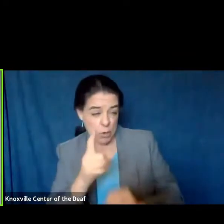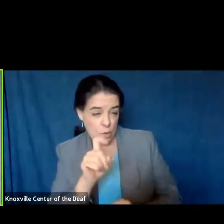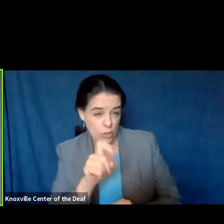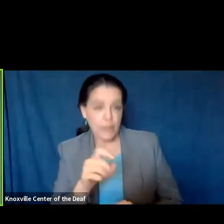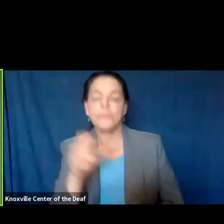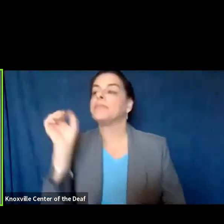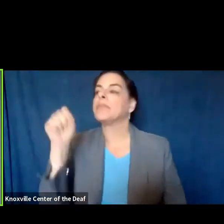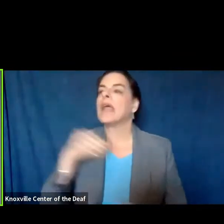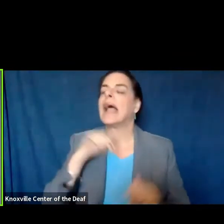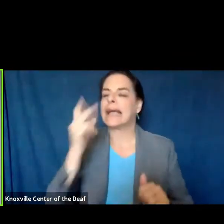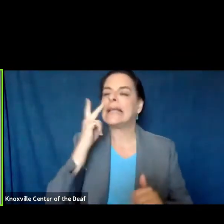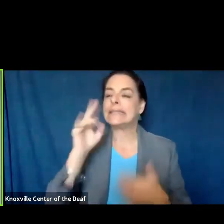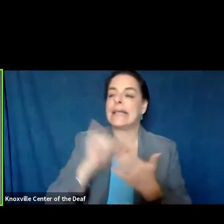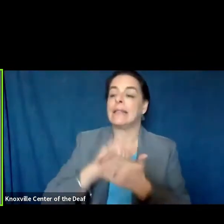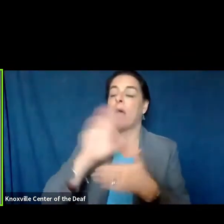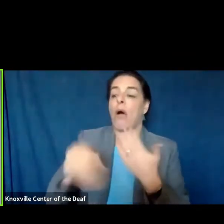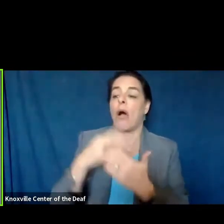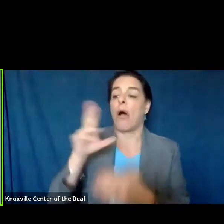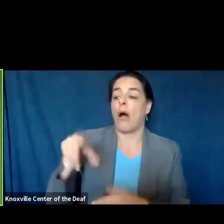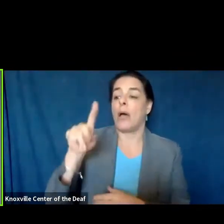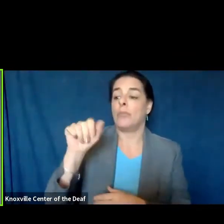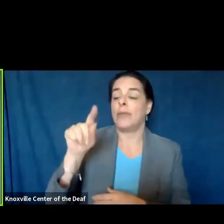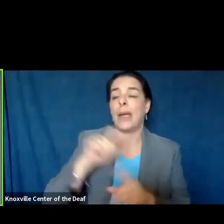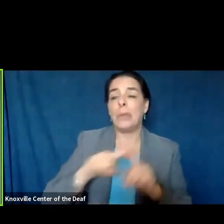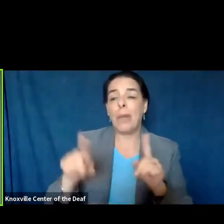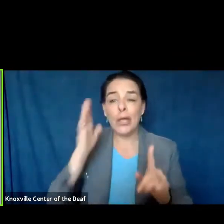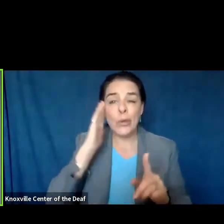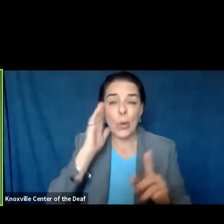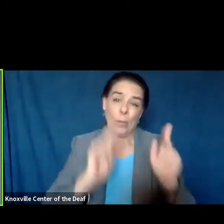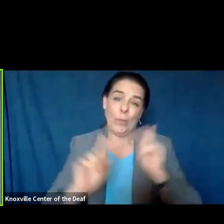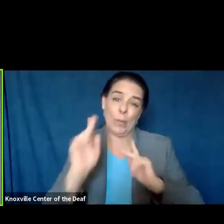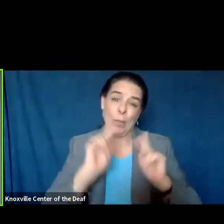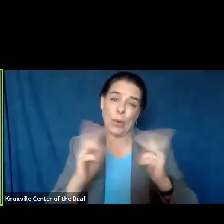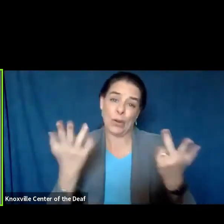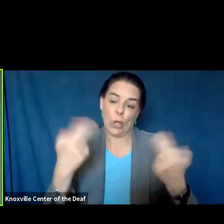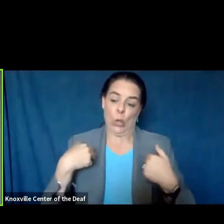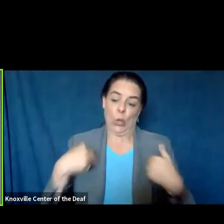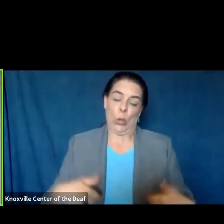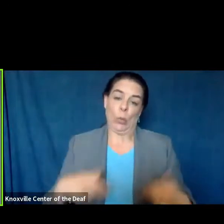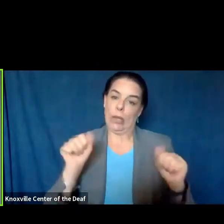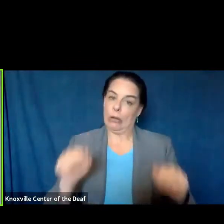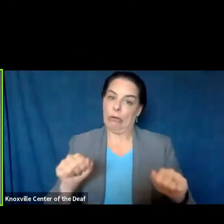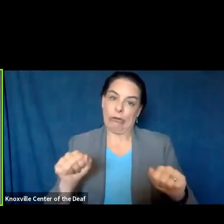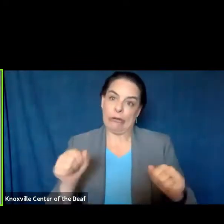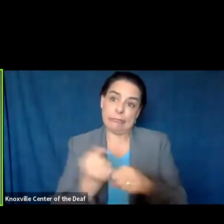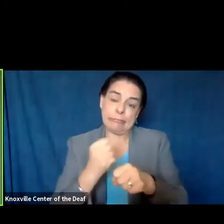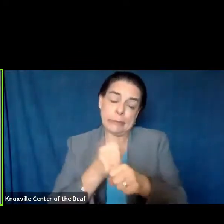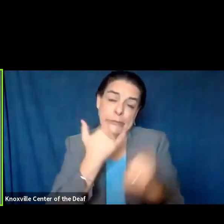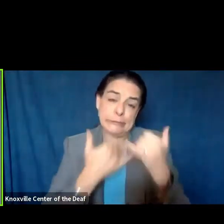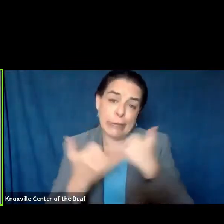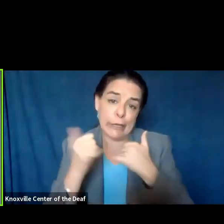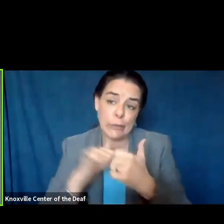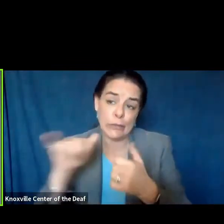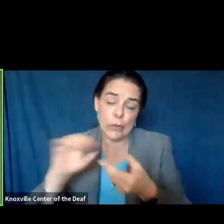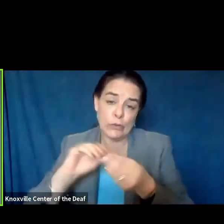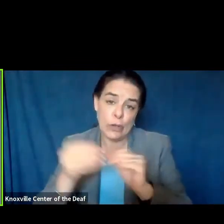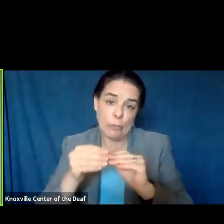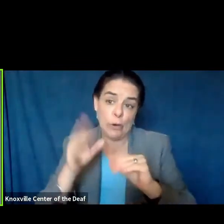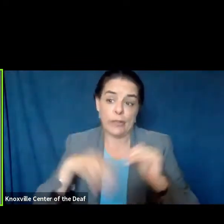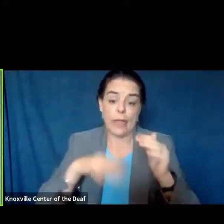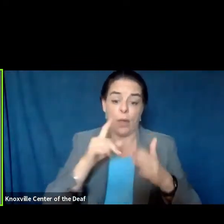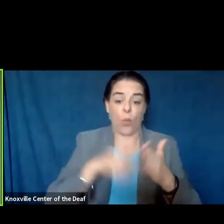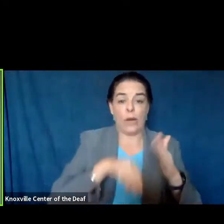all updated, but there also are human beings that are doing all this. So there could have been a discrepancy in the numbers as well and what was put in the system.